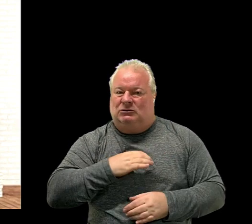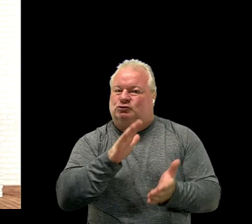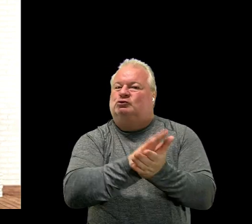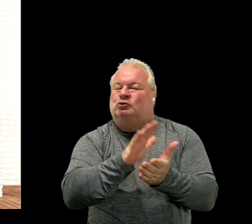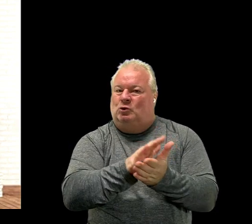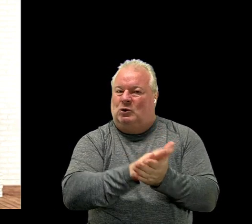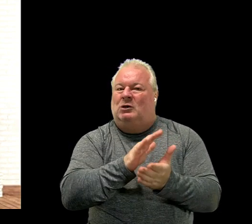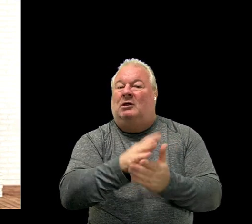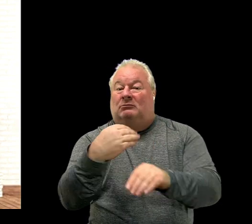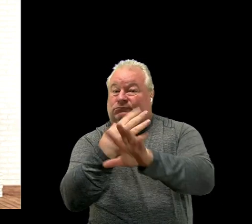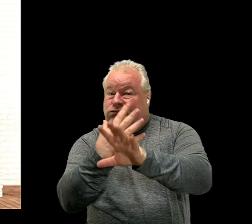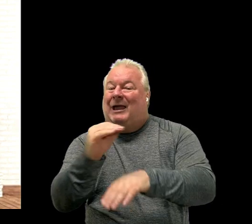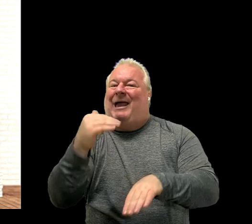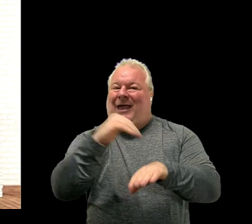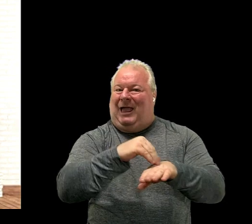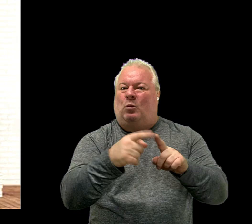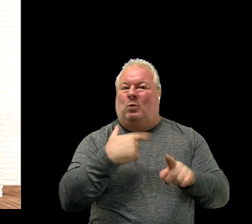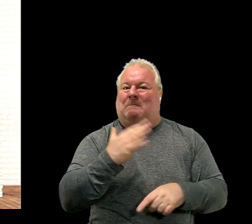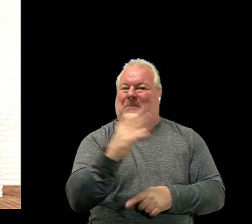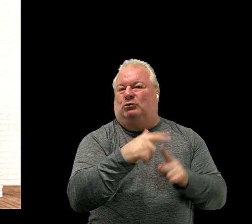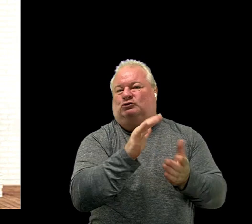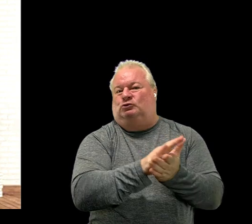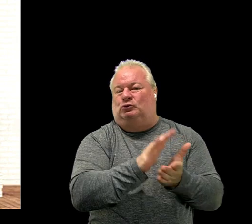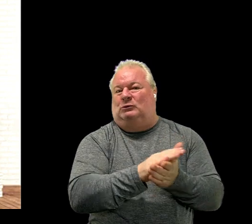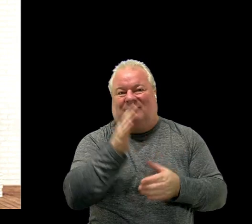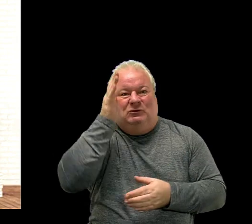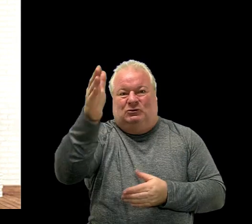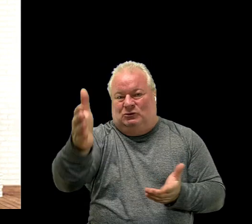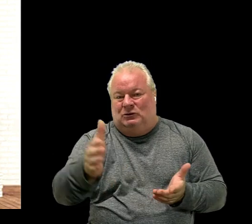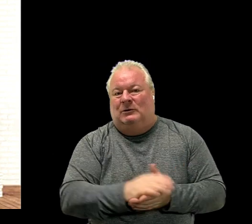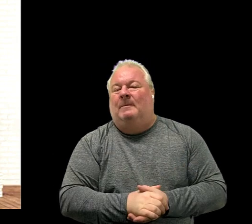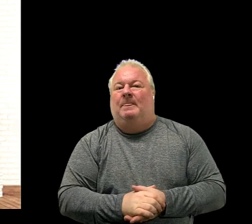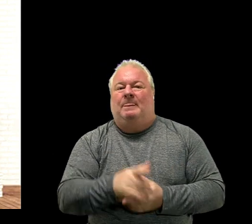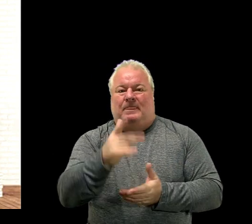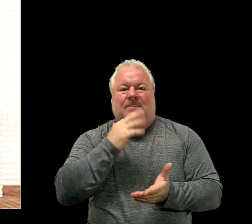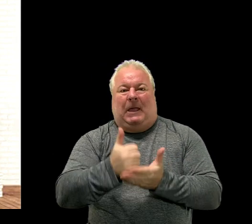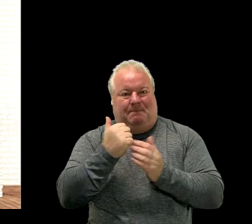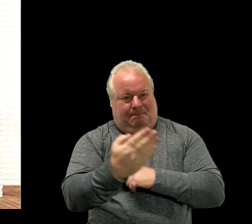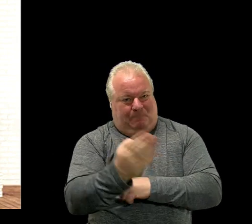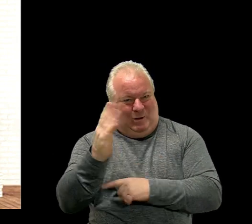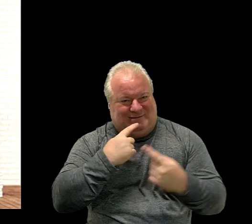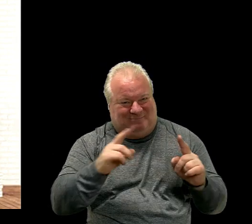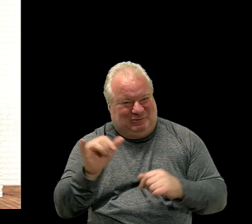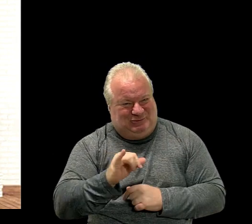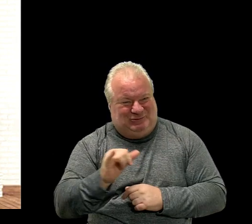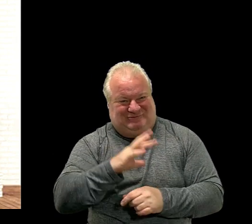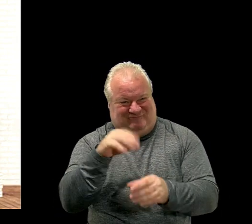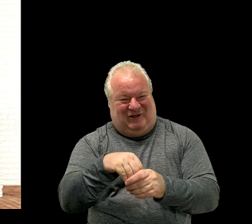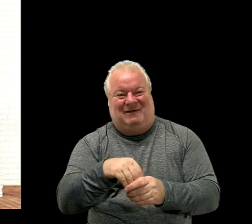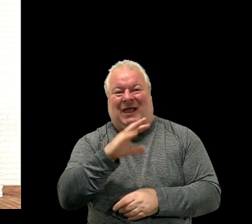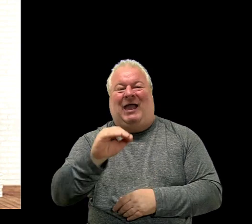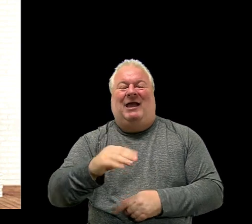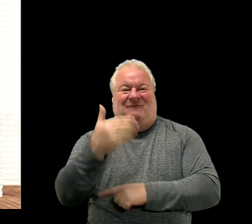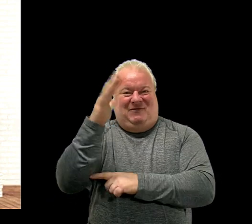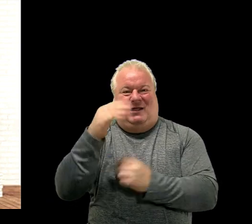virtually as well as when we are at the school site. You're going to help with morning announcements and also the flag